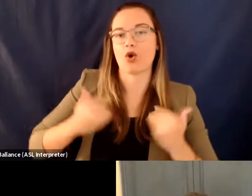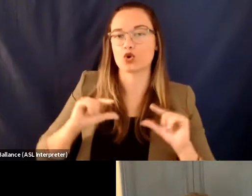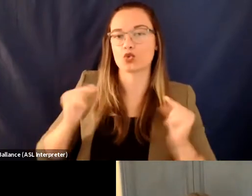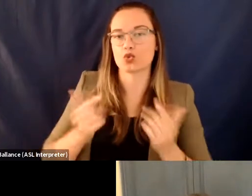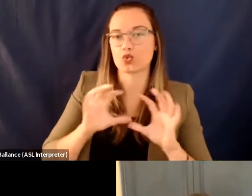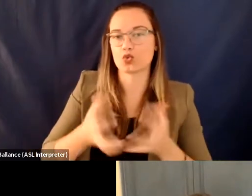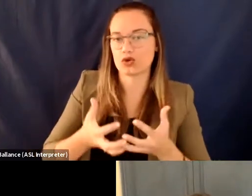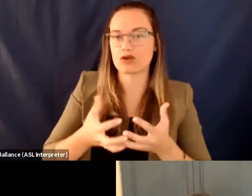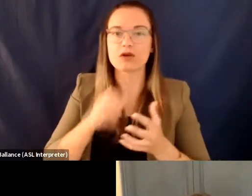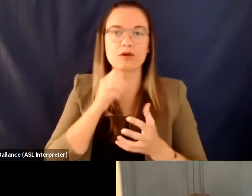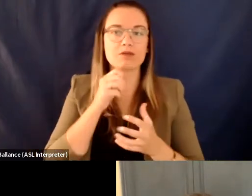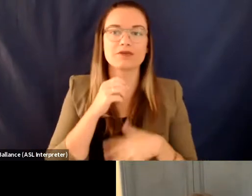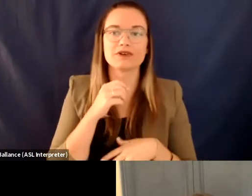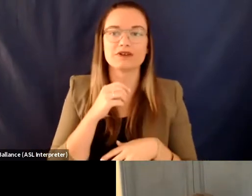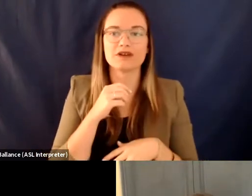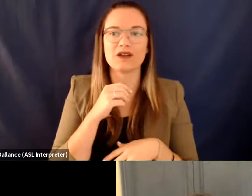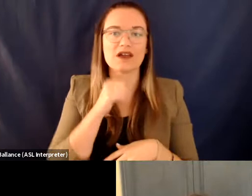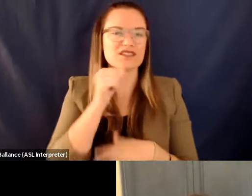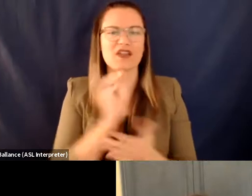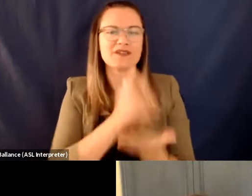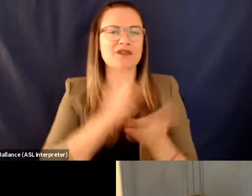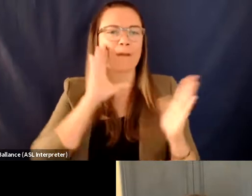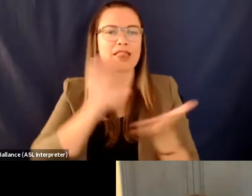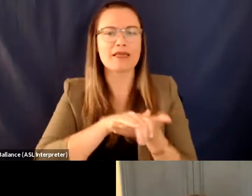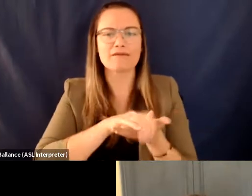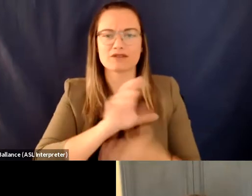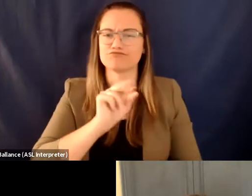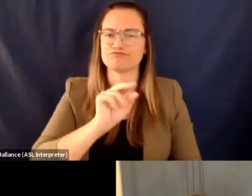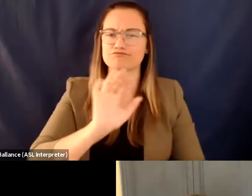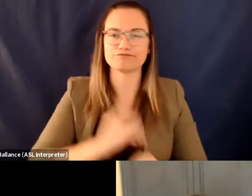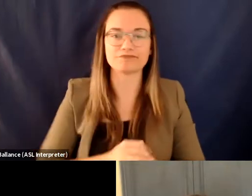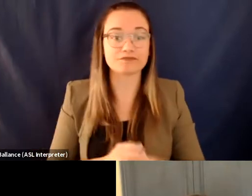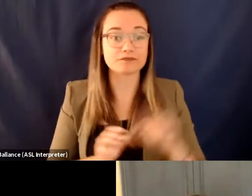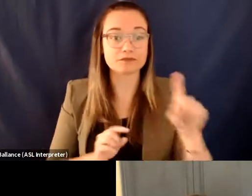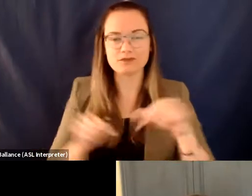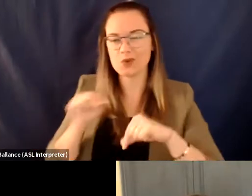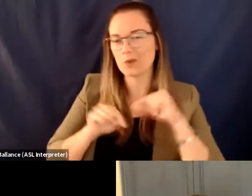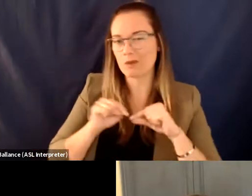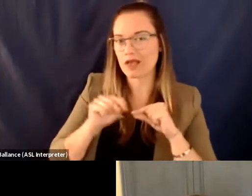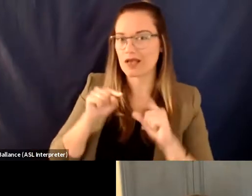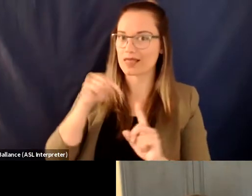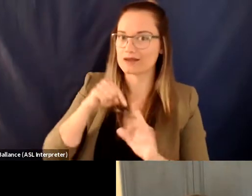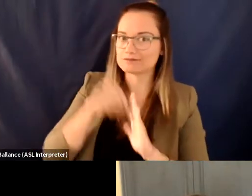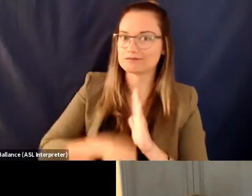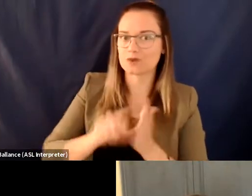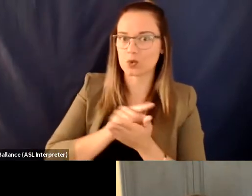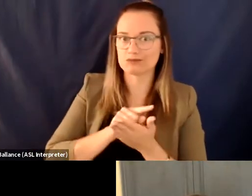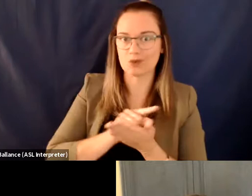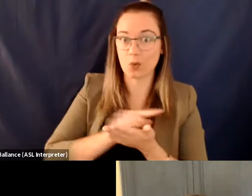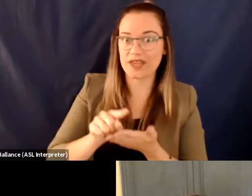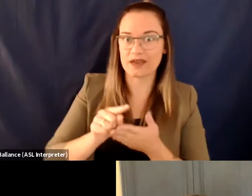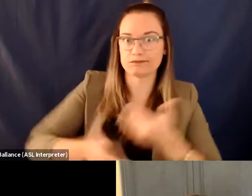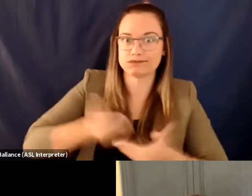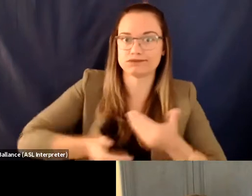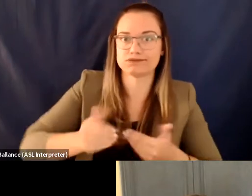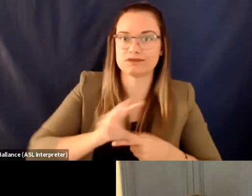so cynical that they just don't believe in any of it. So I want to go back to this sort of intense week of shooting this movie, which